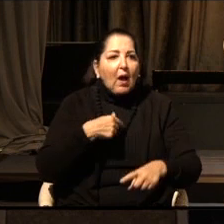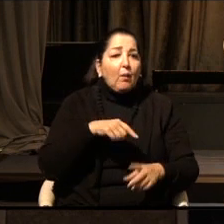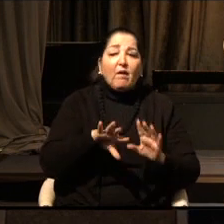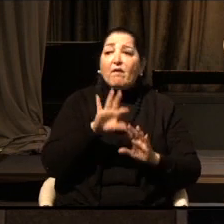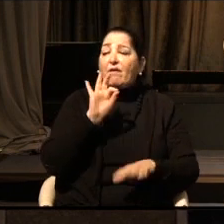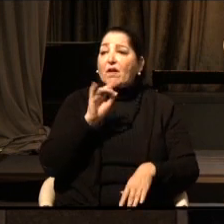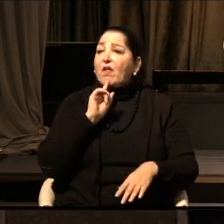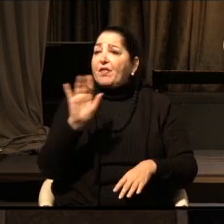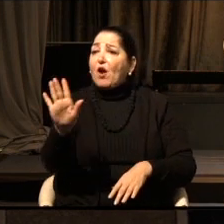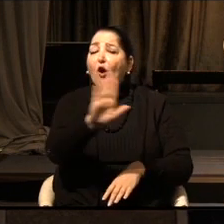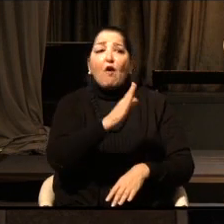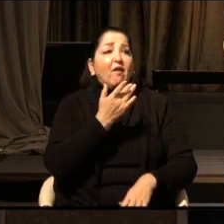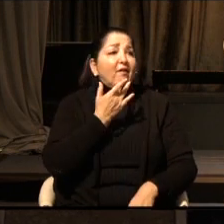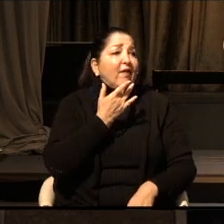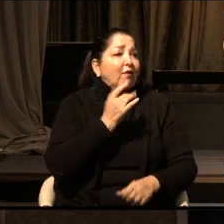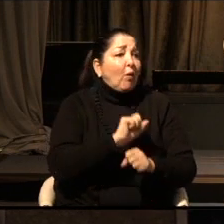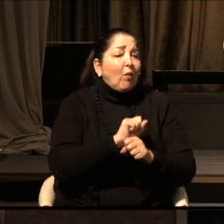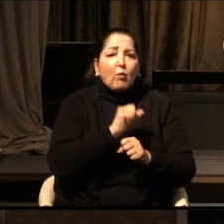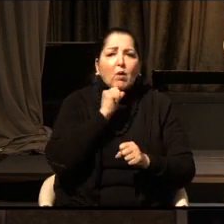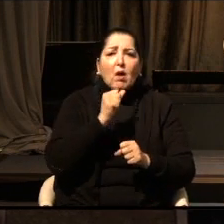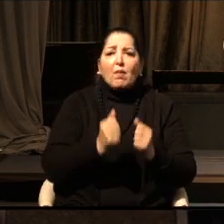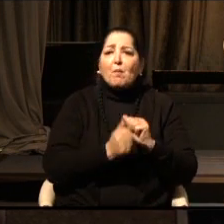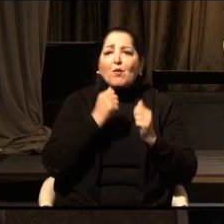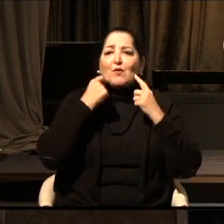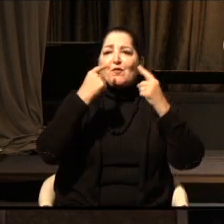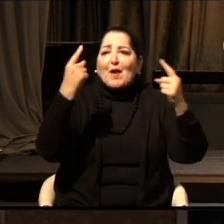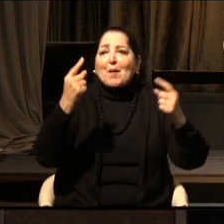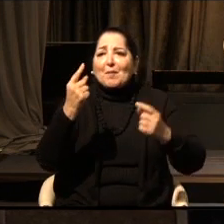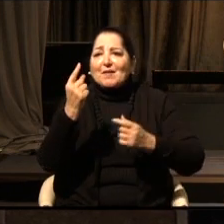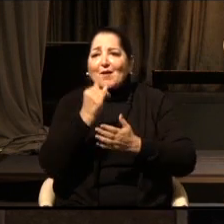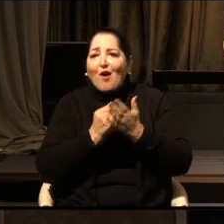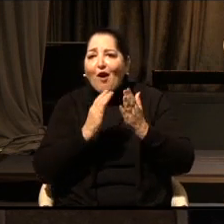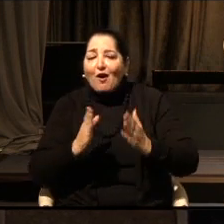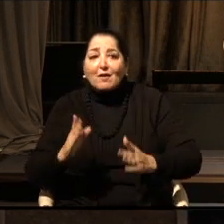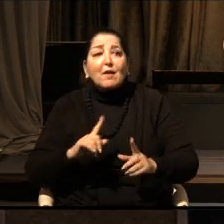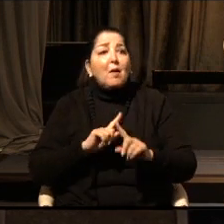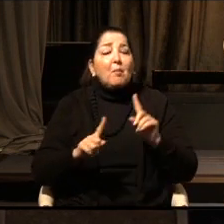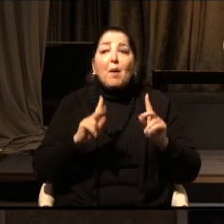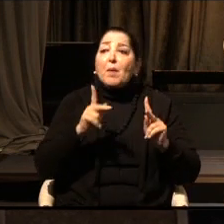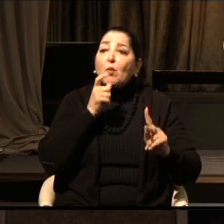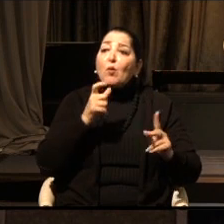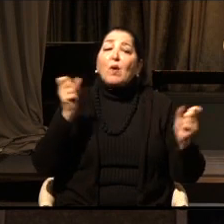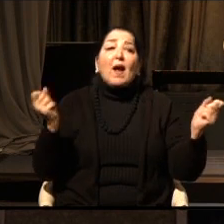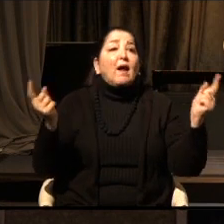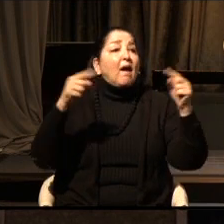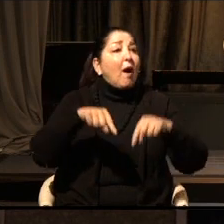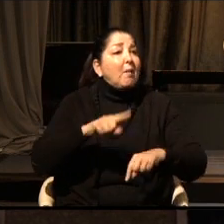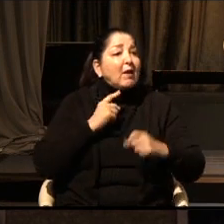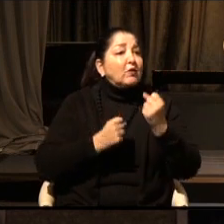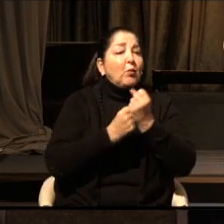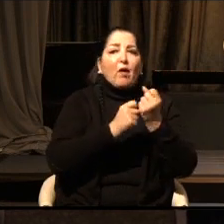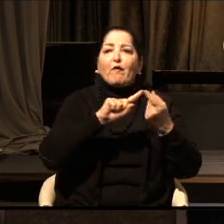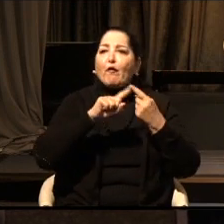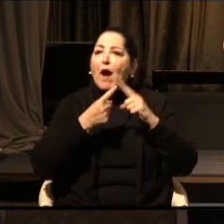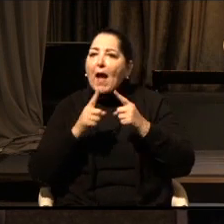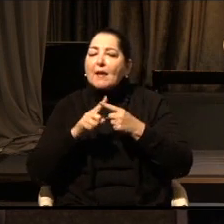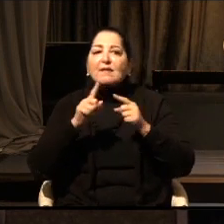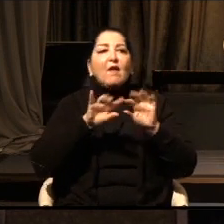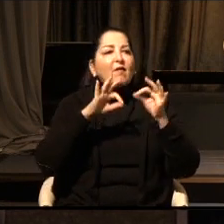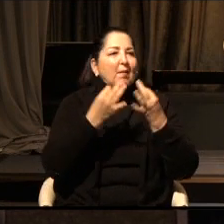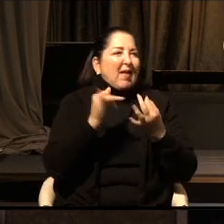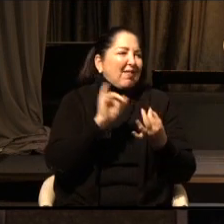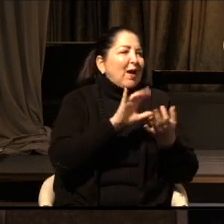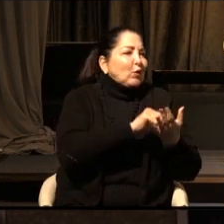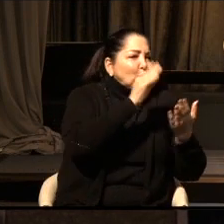or internationally acclaimed artists, but those where they were able to come support friends and family, like student performances